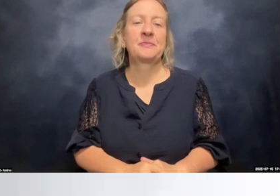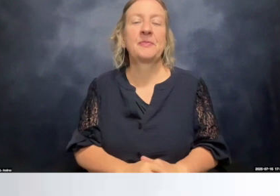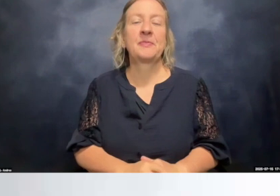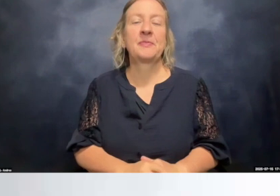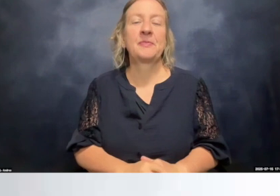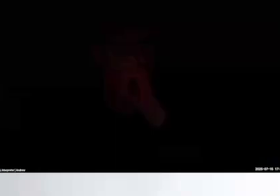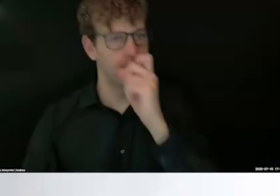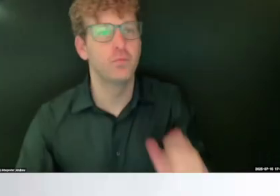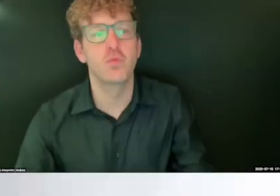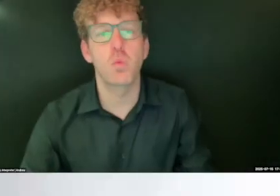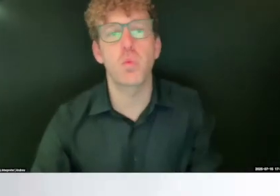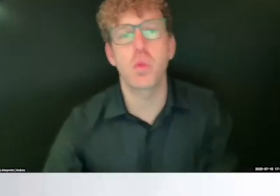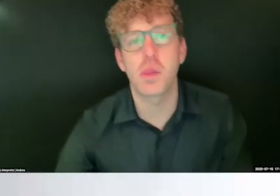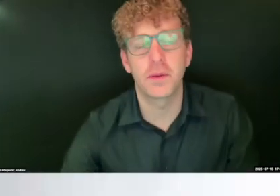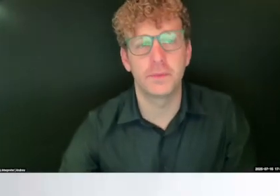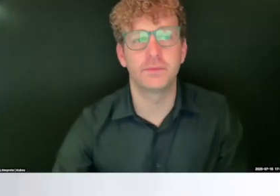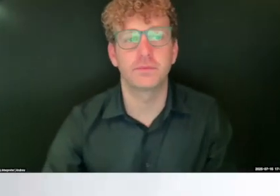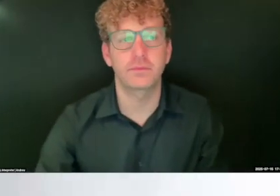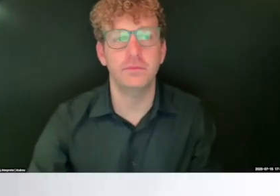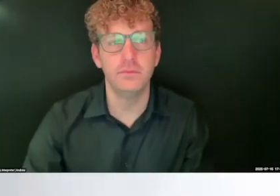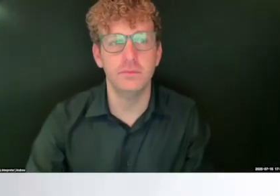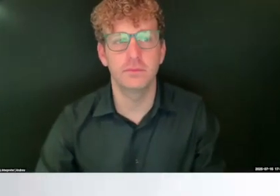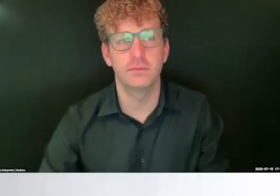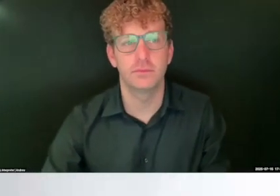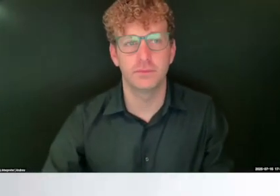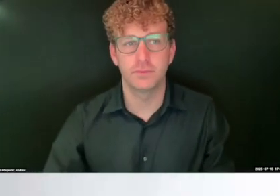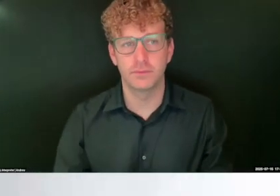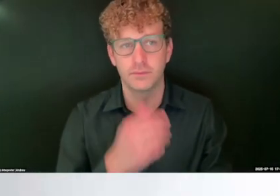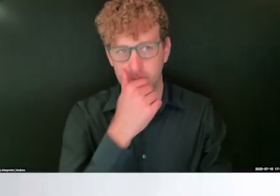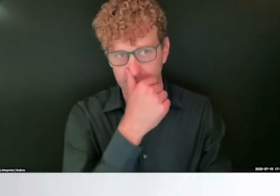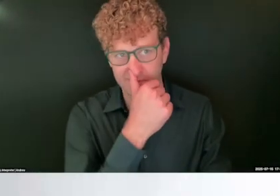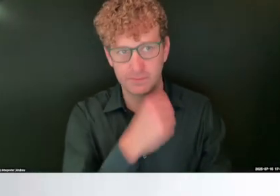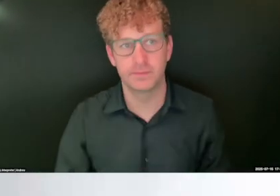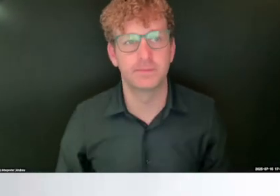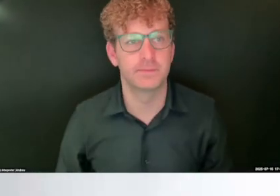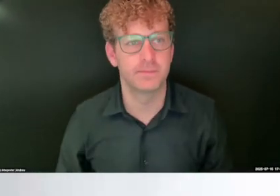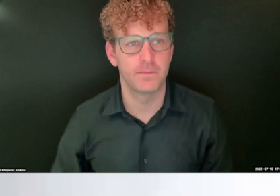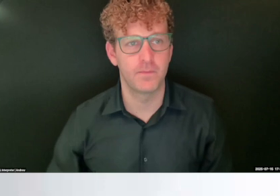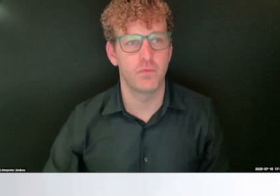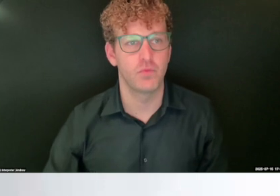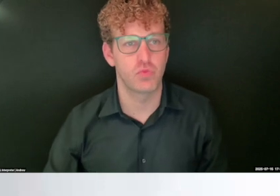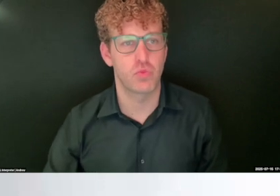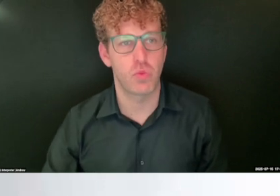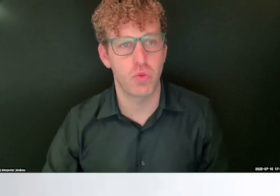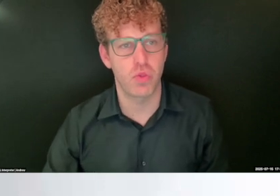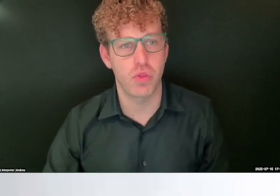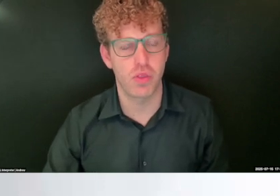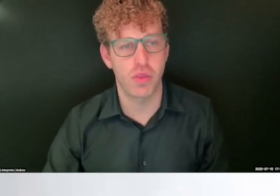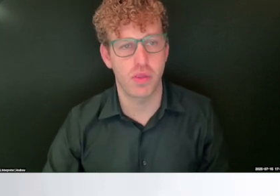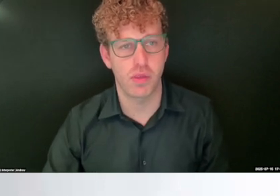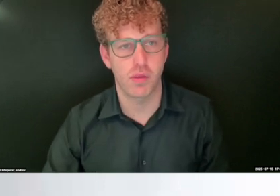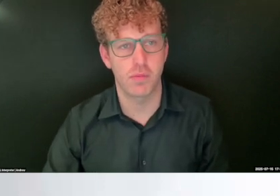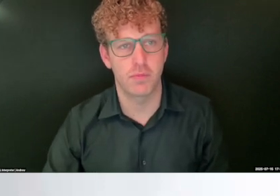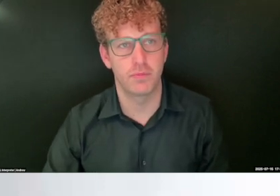We're excited to share that a new Planning Request for Applications, or RFA, is on the way to support even more community-led